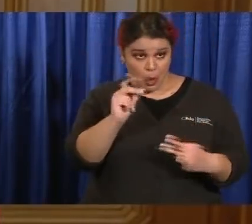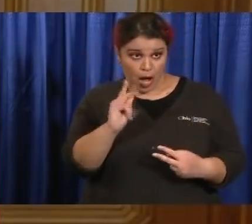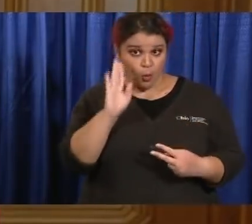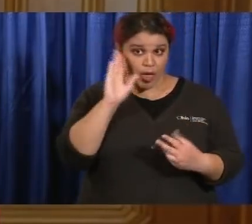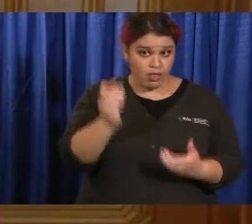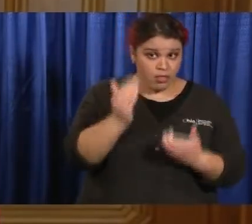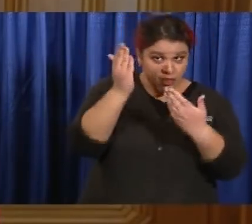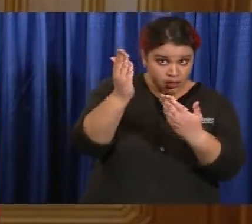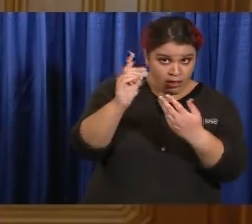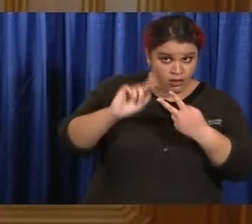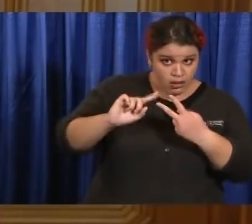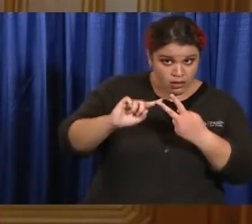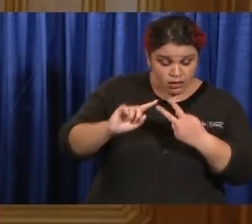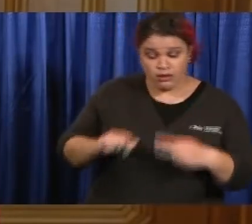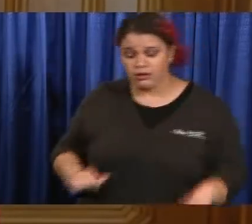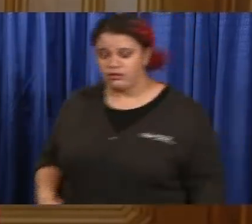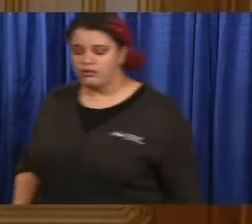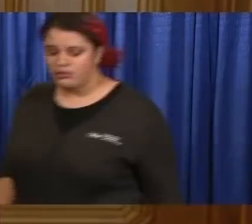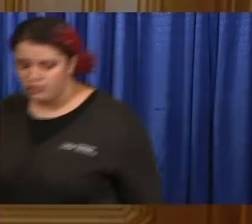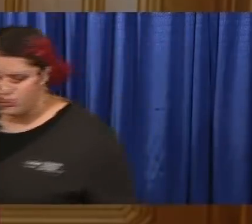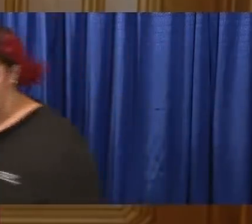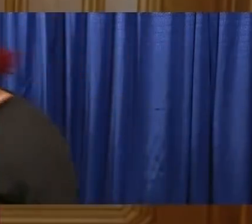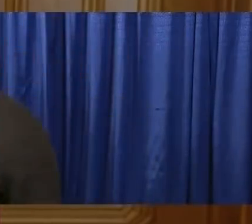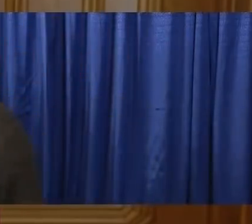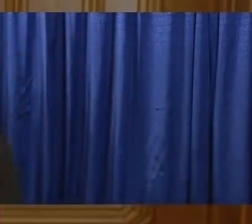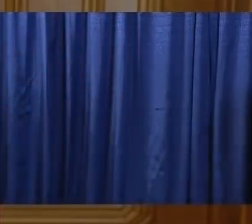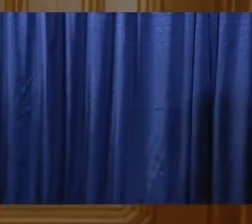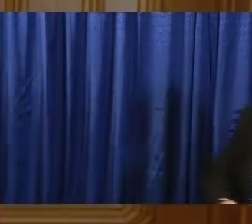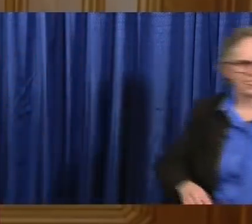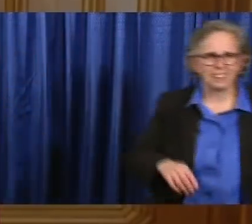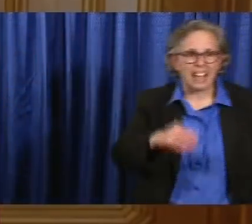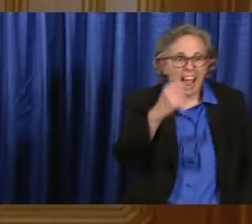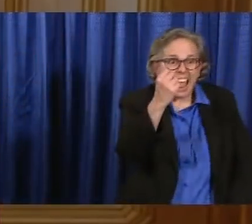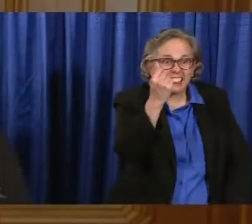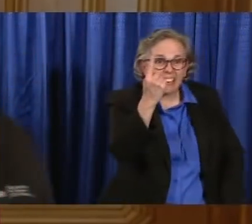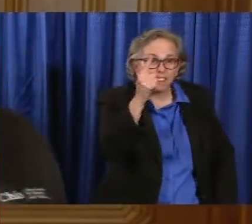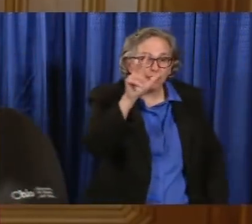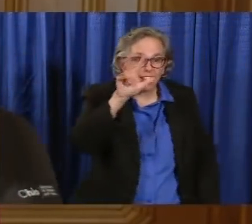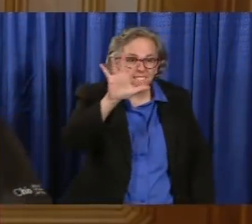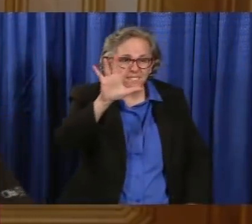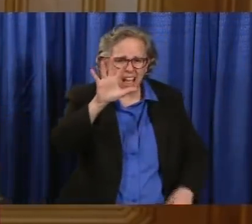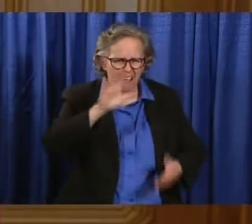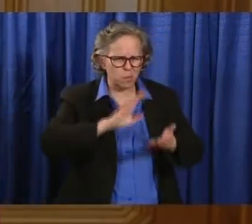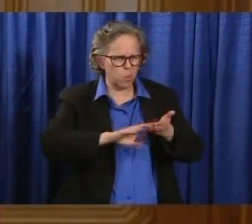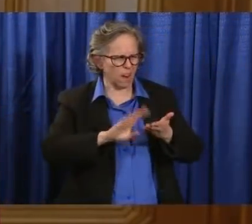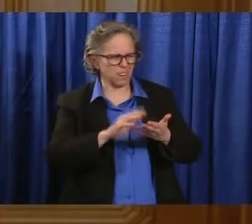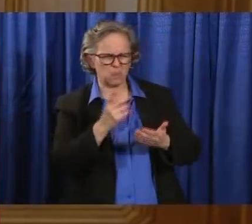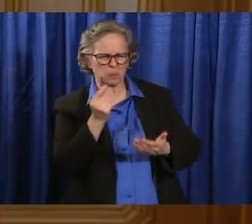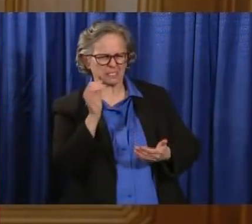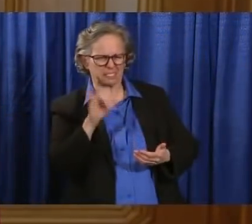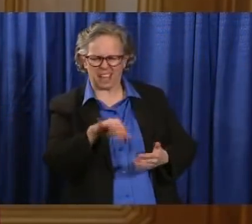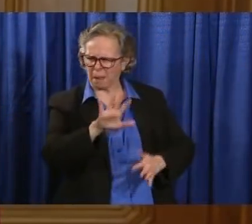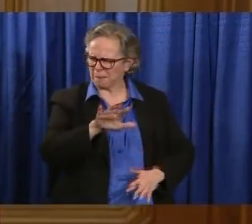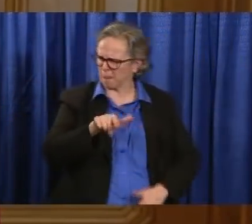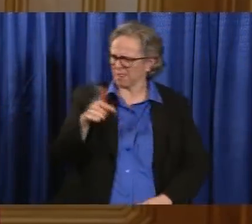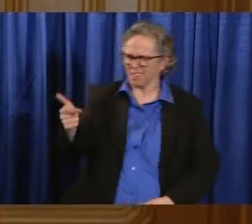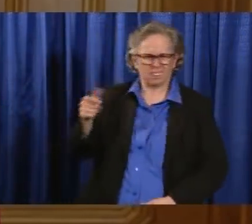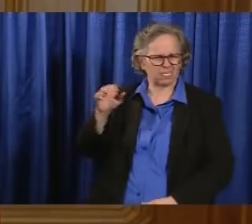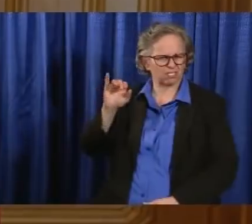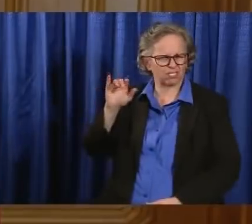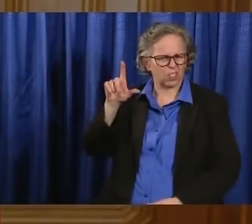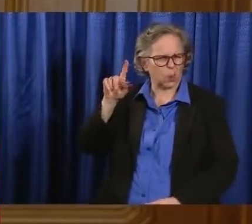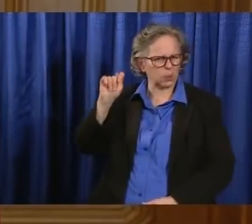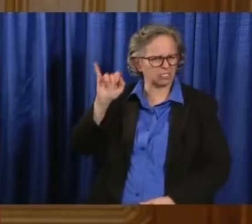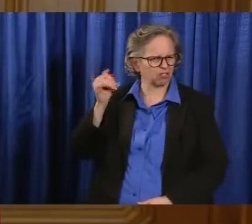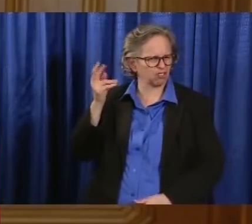Okay, I'm not sure what the 1135 waiver is. Maybe John does. He can bail me out here. But it's for Medicare and medical services, and it gives